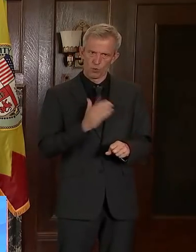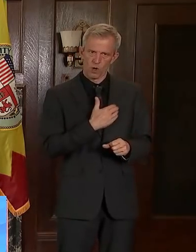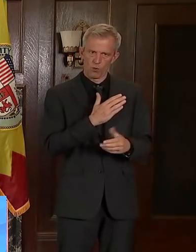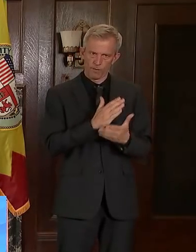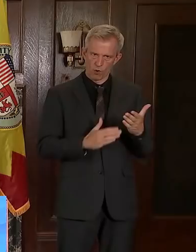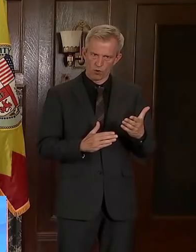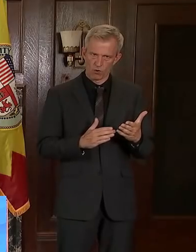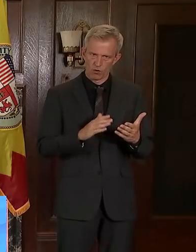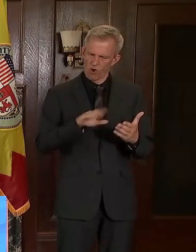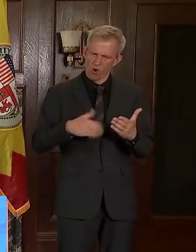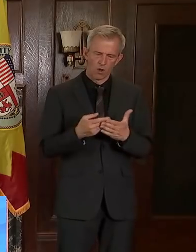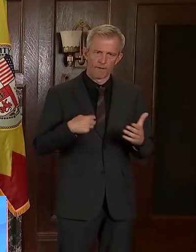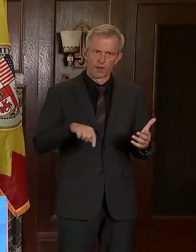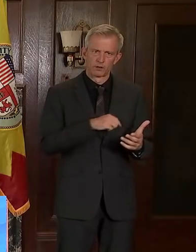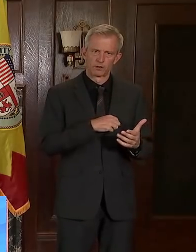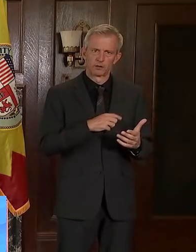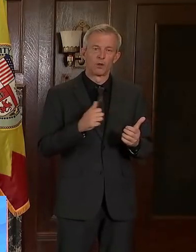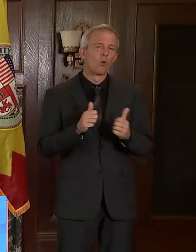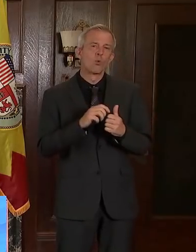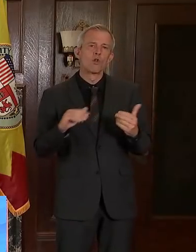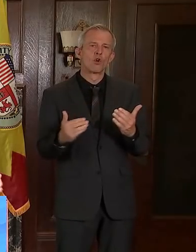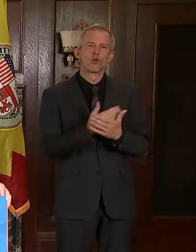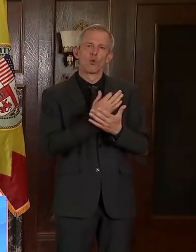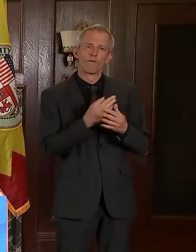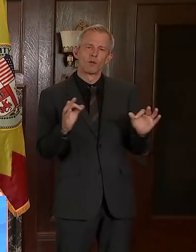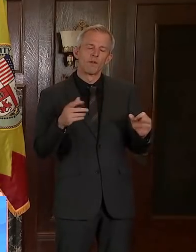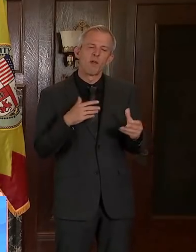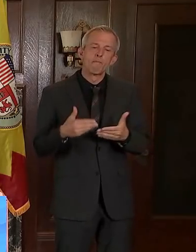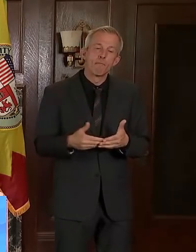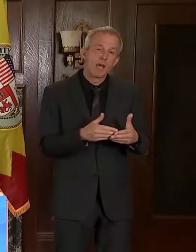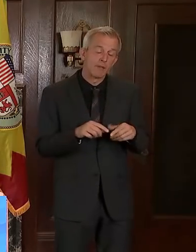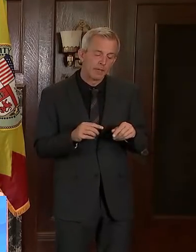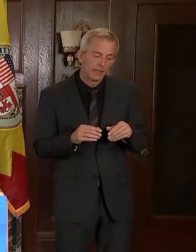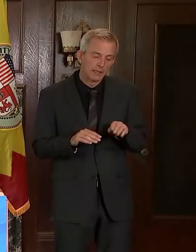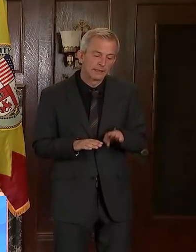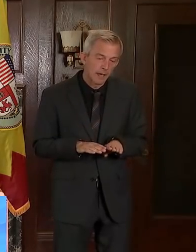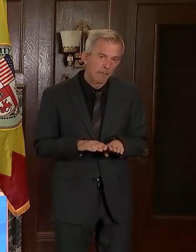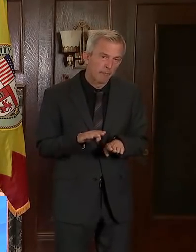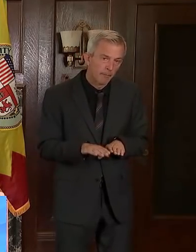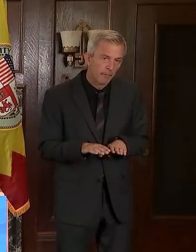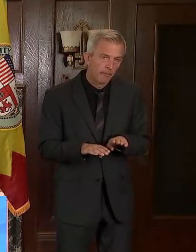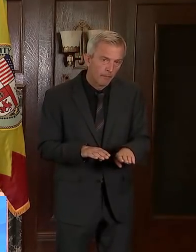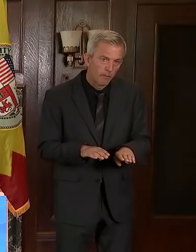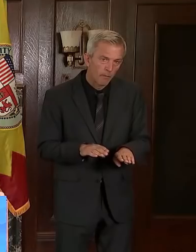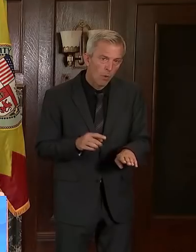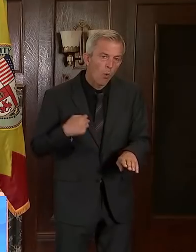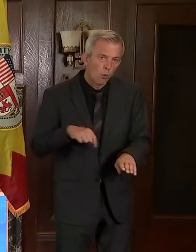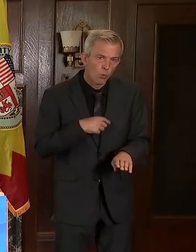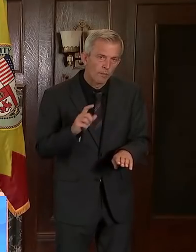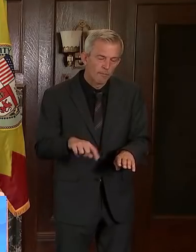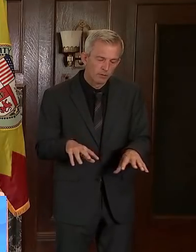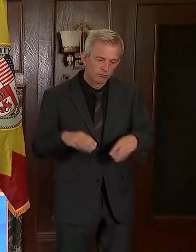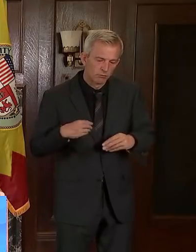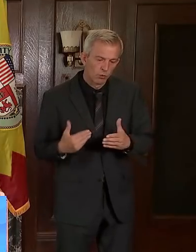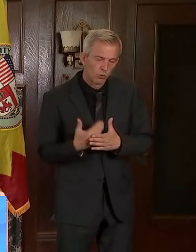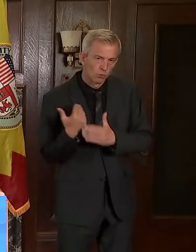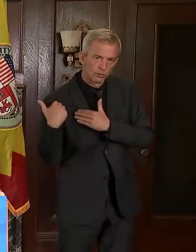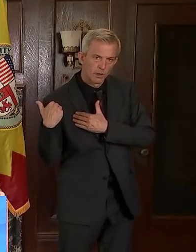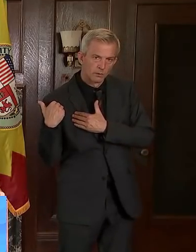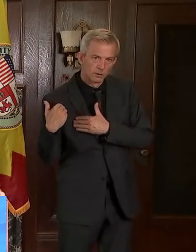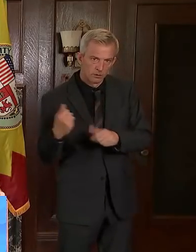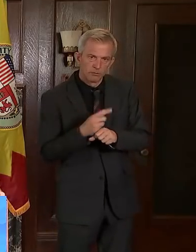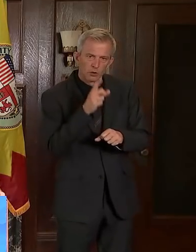with these new freedoms that we will have, these baby steps forward, that we take on new responsibility. Make sure that it